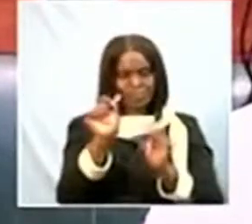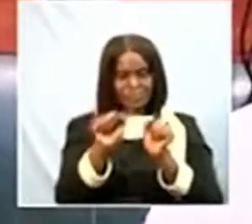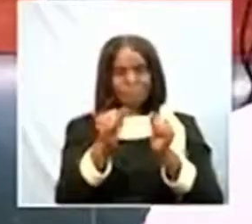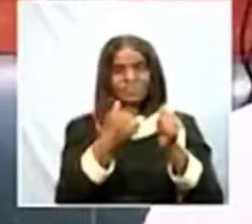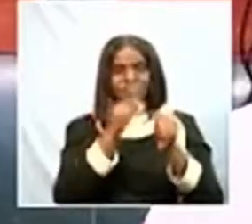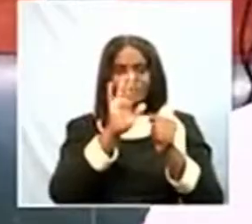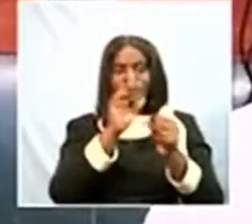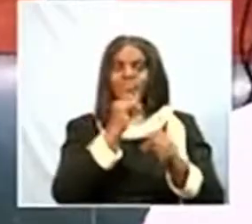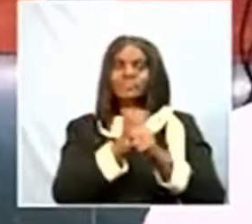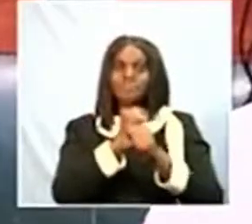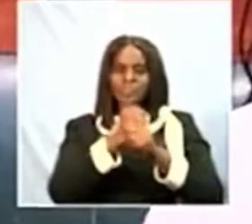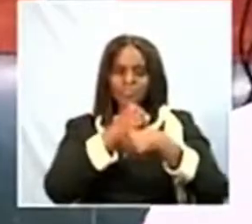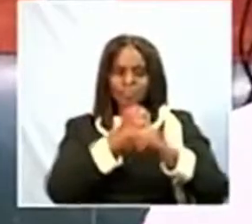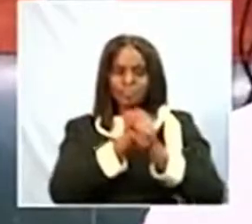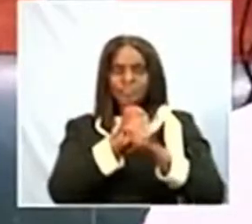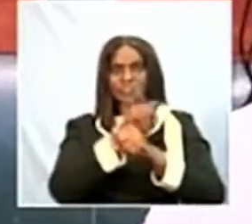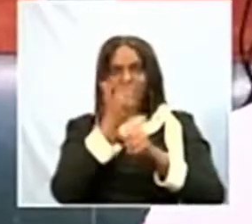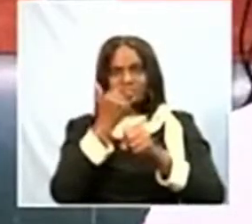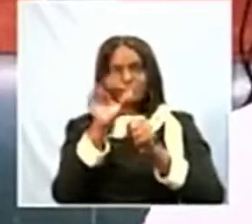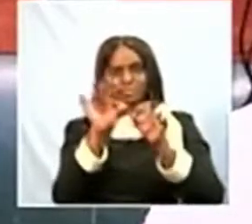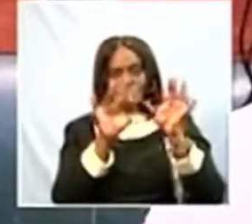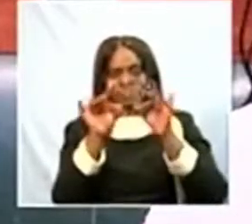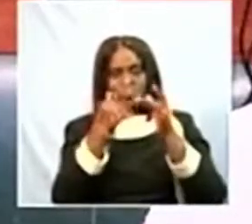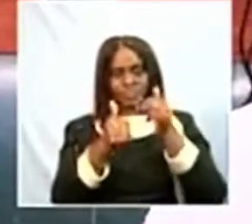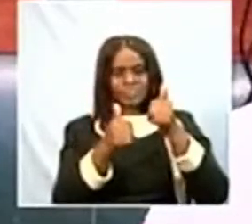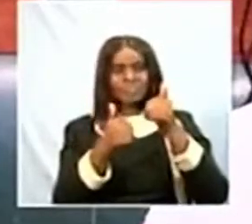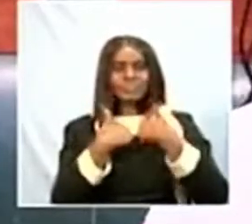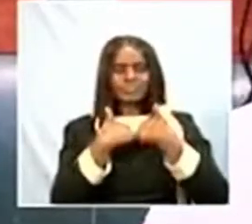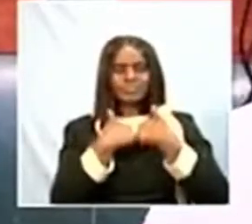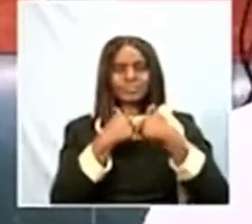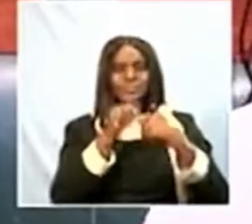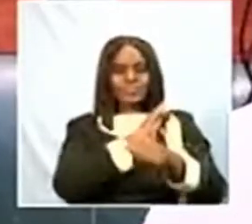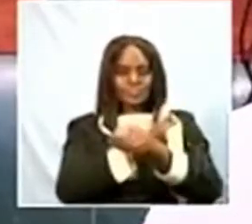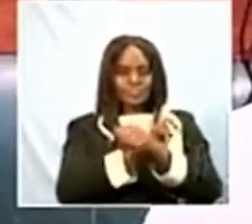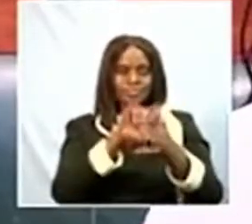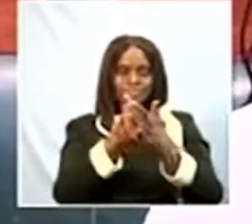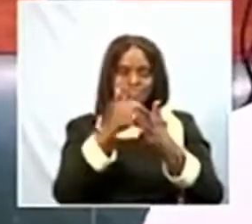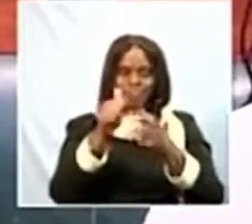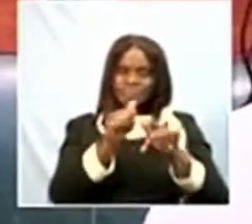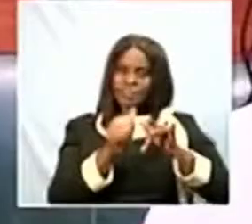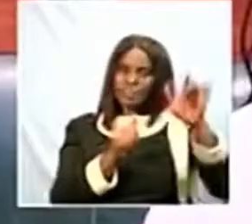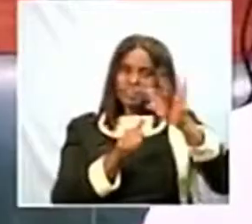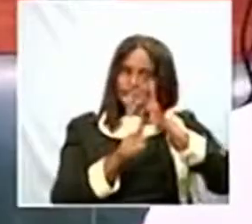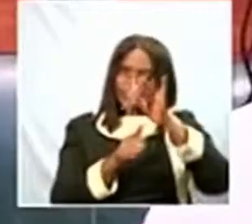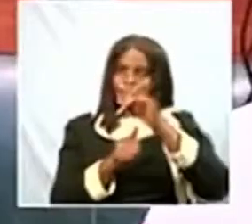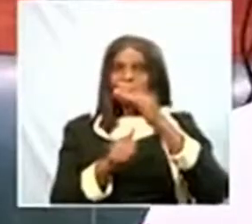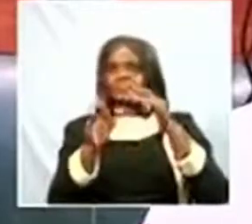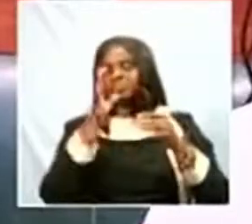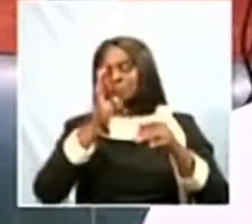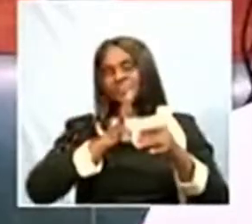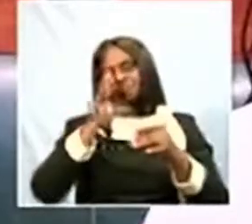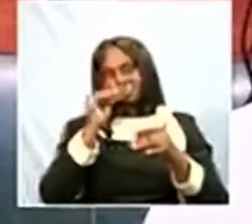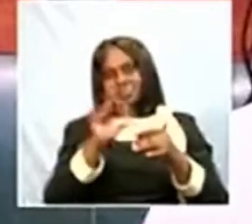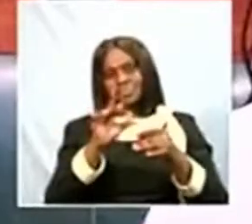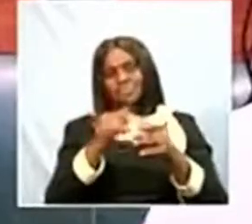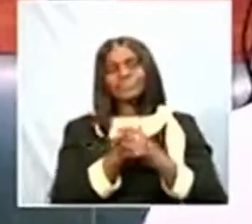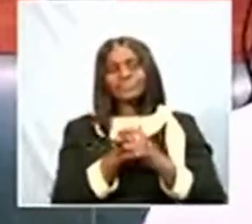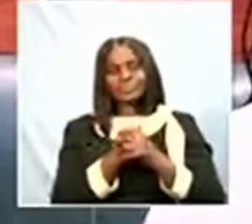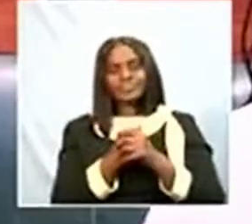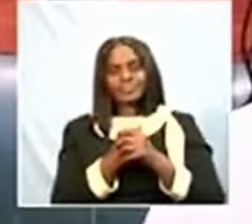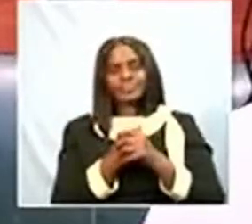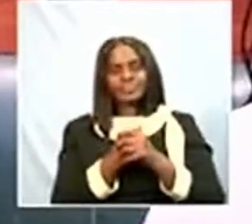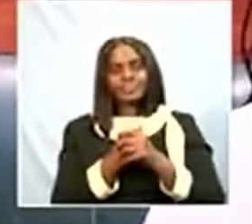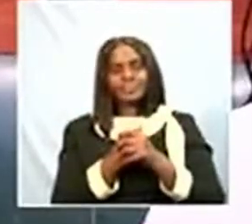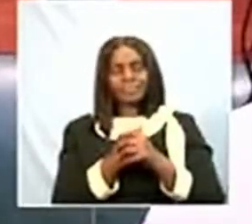a part by making better choices about where they get the energy, how they travel, and what food they eat, Madam Speaker. Madam